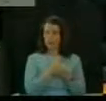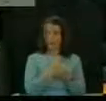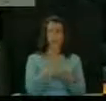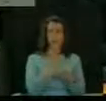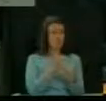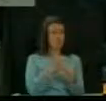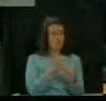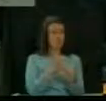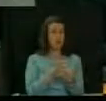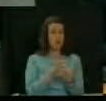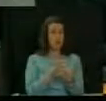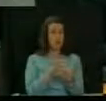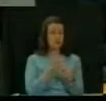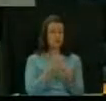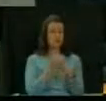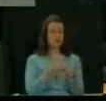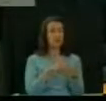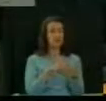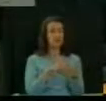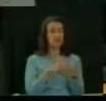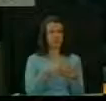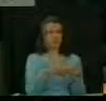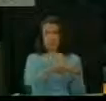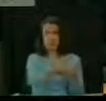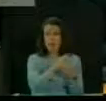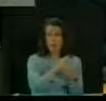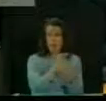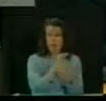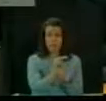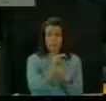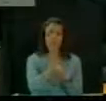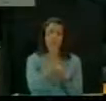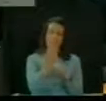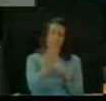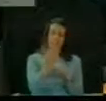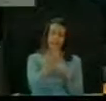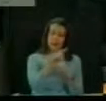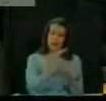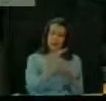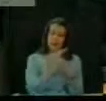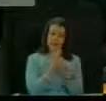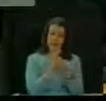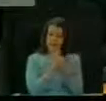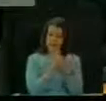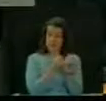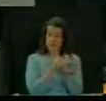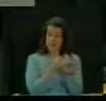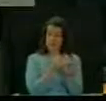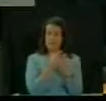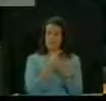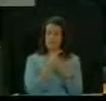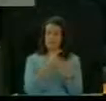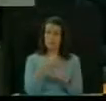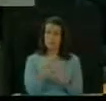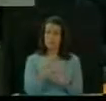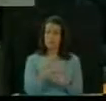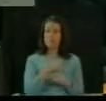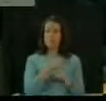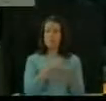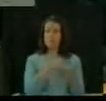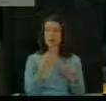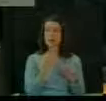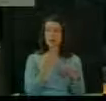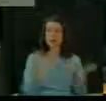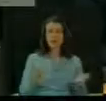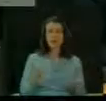to do away with him if you had enough support by commissioners in the state of Tennessee. So I think having him brought in